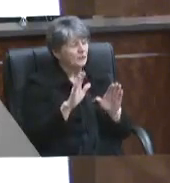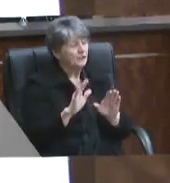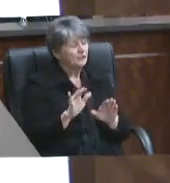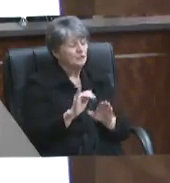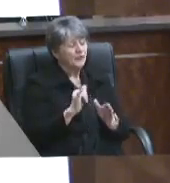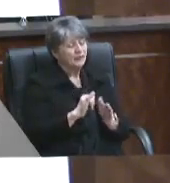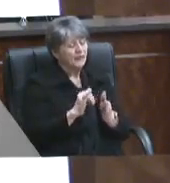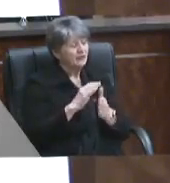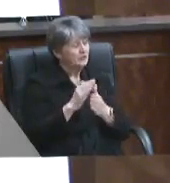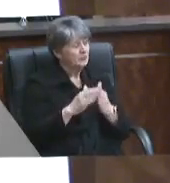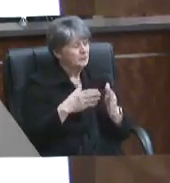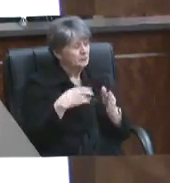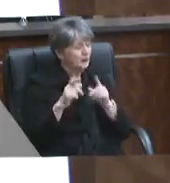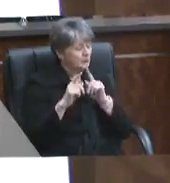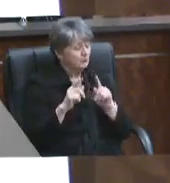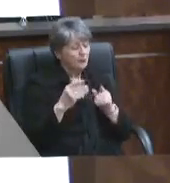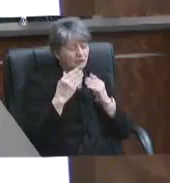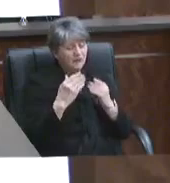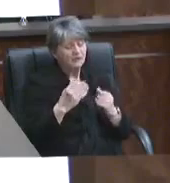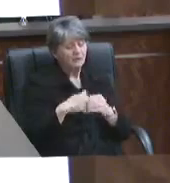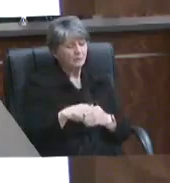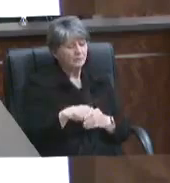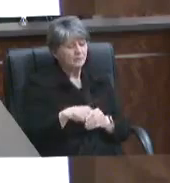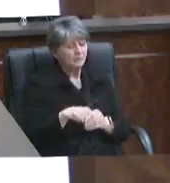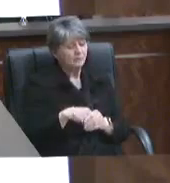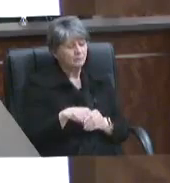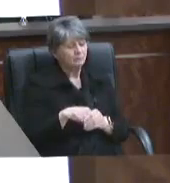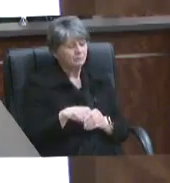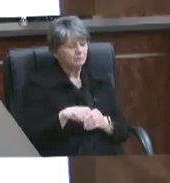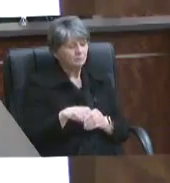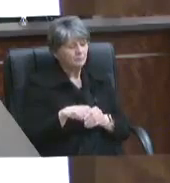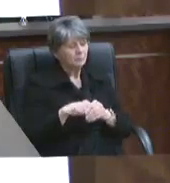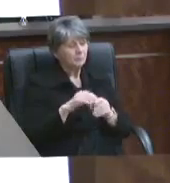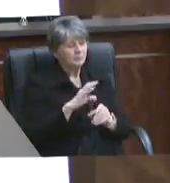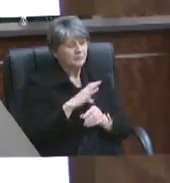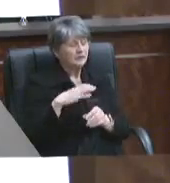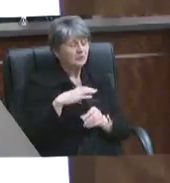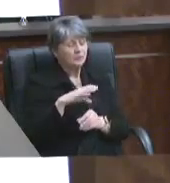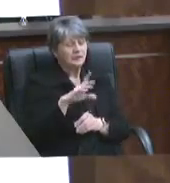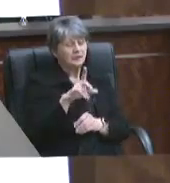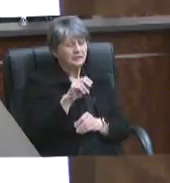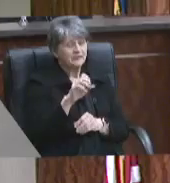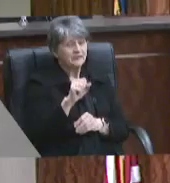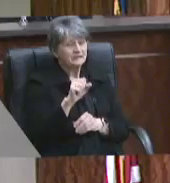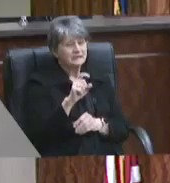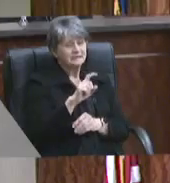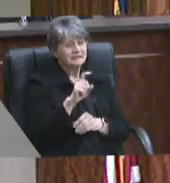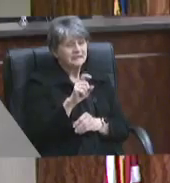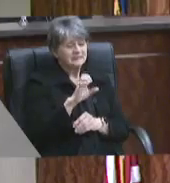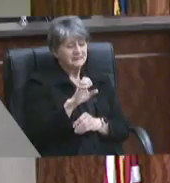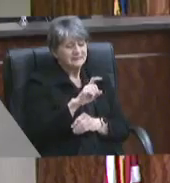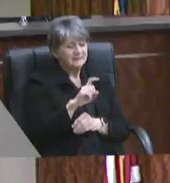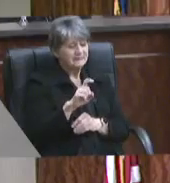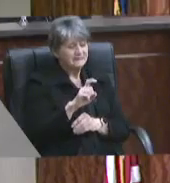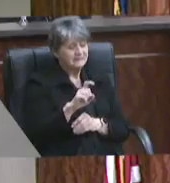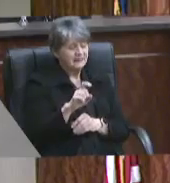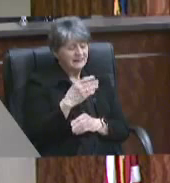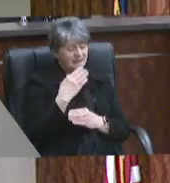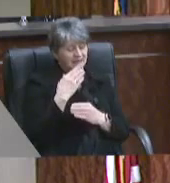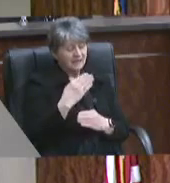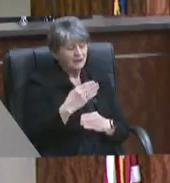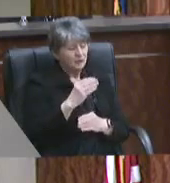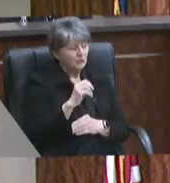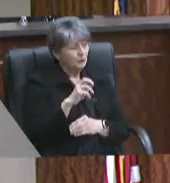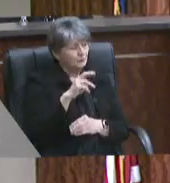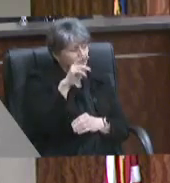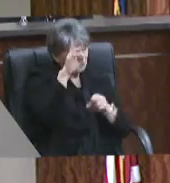concludes my report, Mr. President. Thank you. Thank you, Councilman Sidnor. Councilman Les. Thank you, Mr.